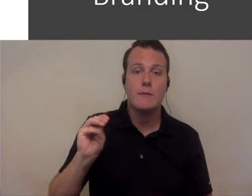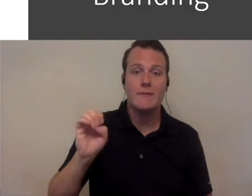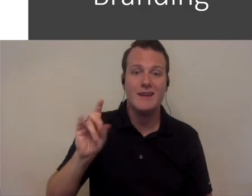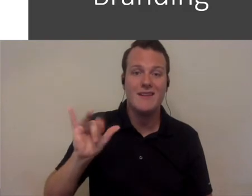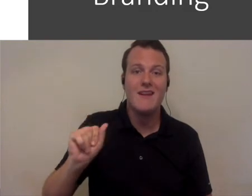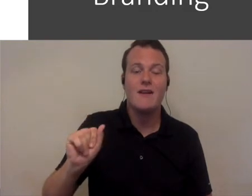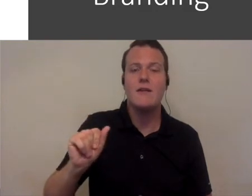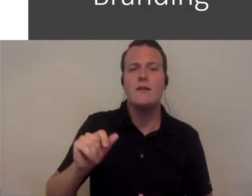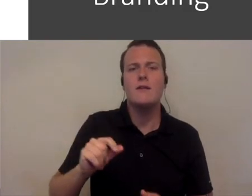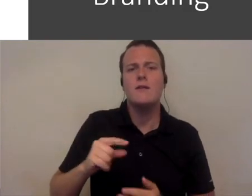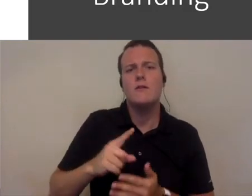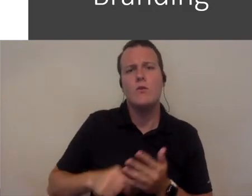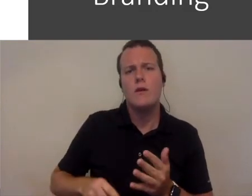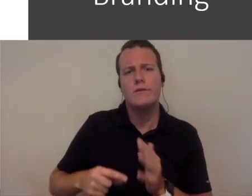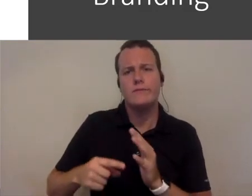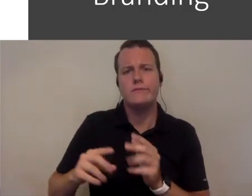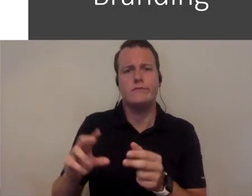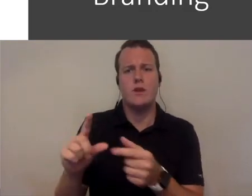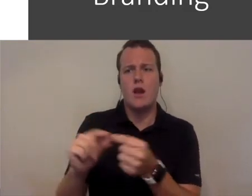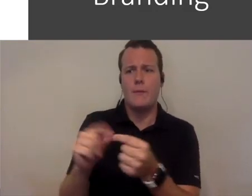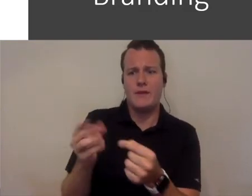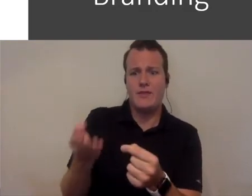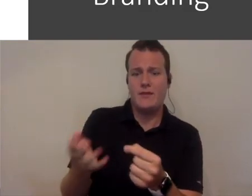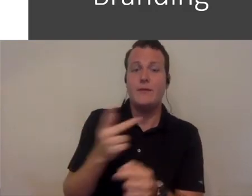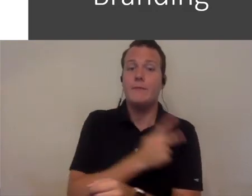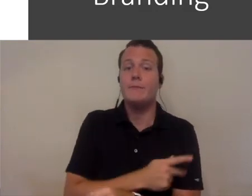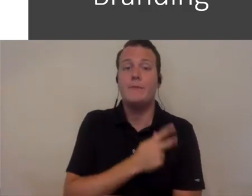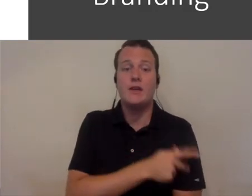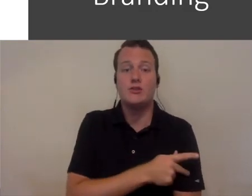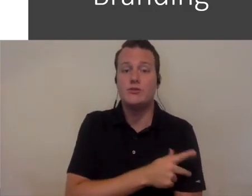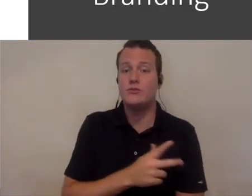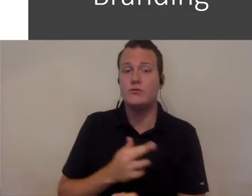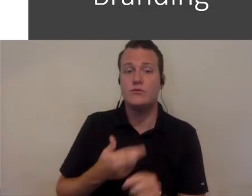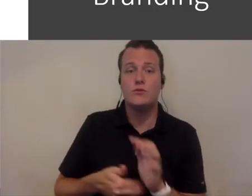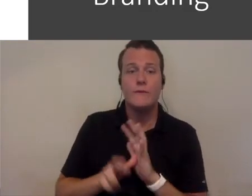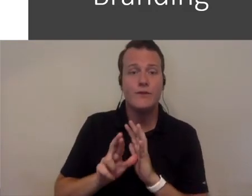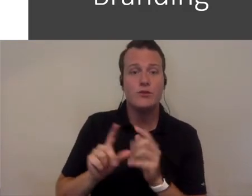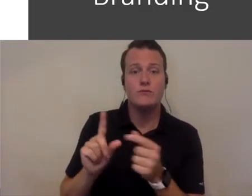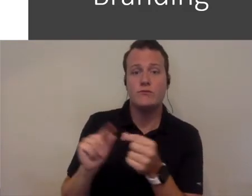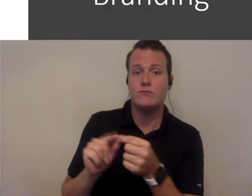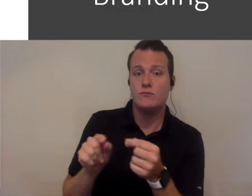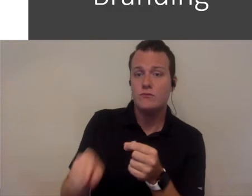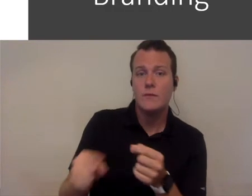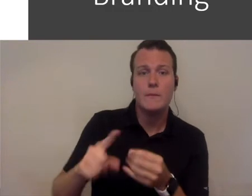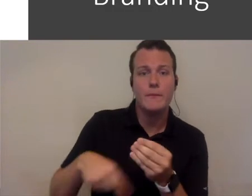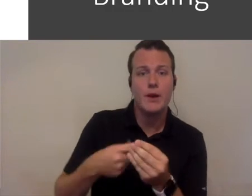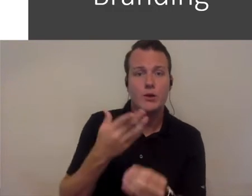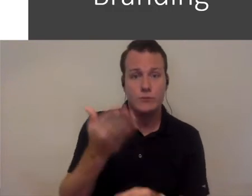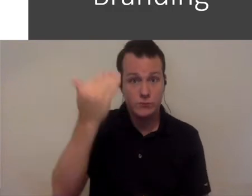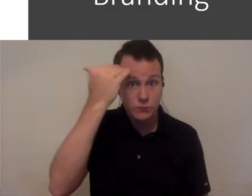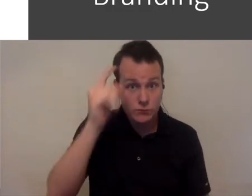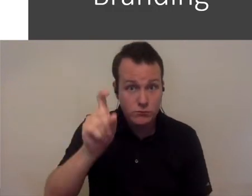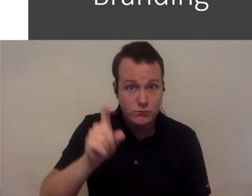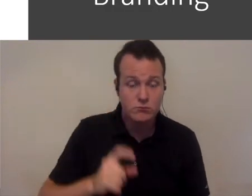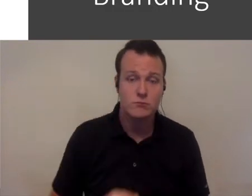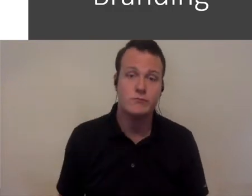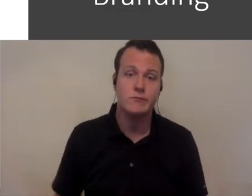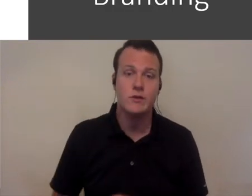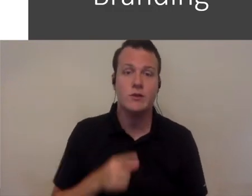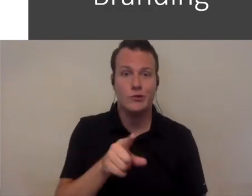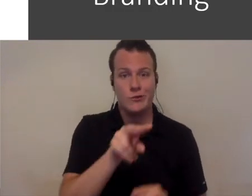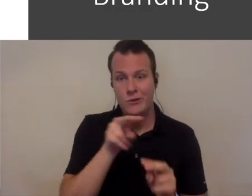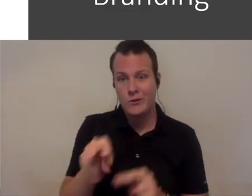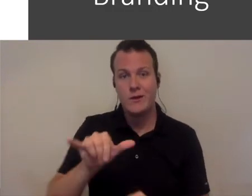media say about you? What are your patients saying about you on social media? Do you know? Do you look at